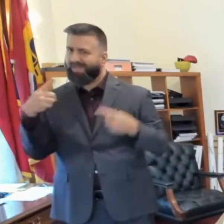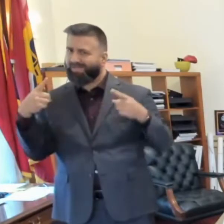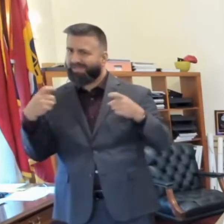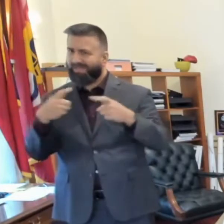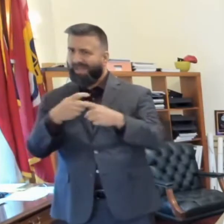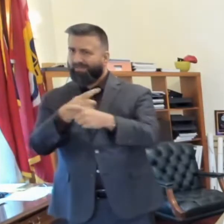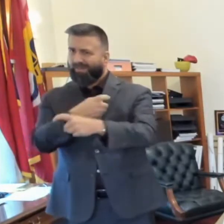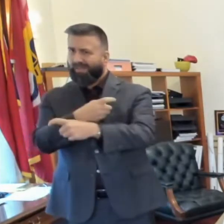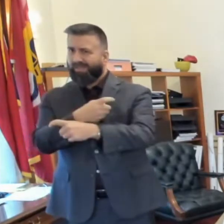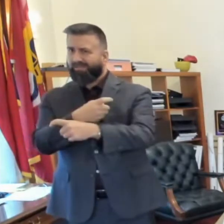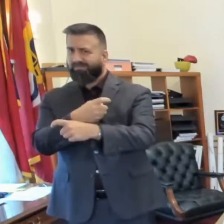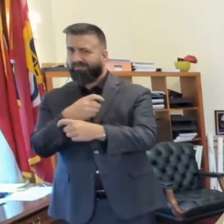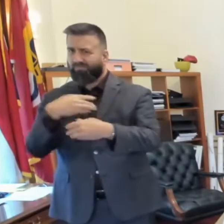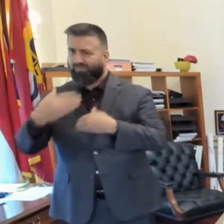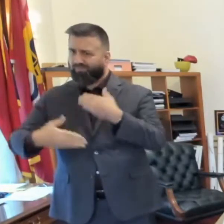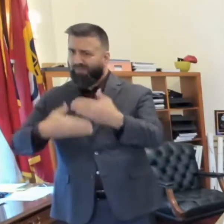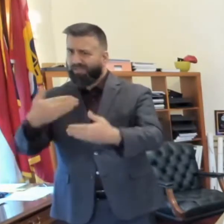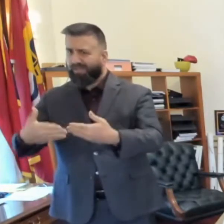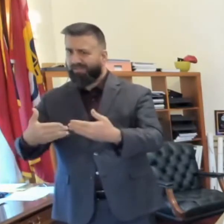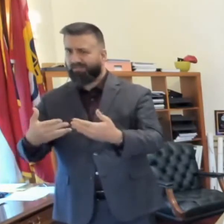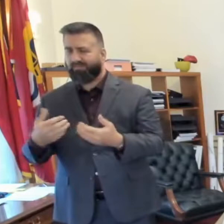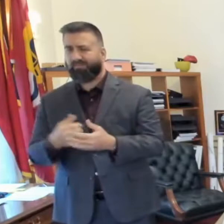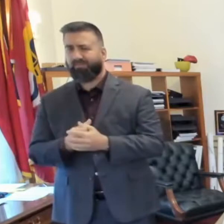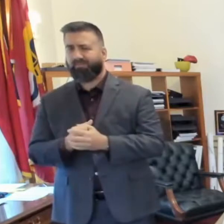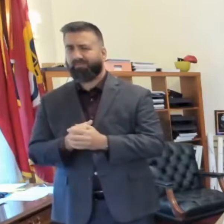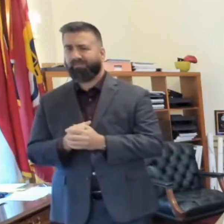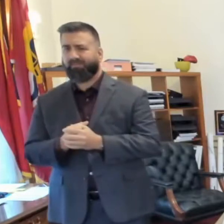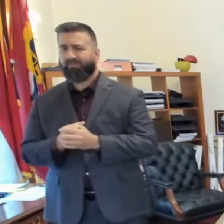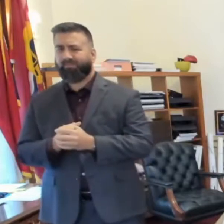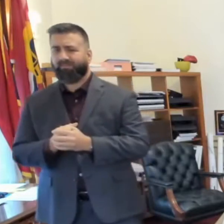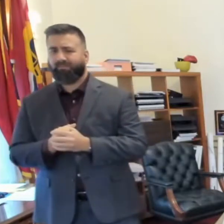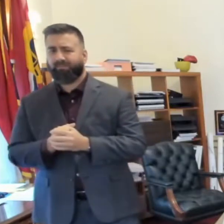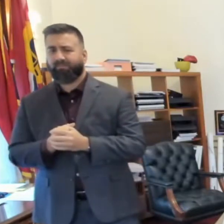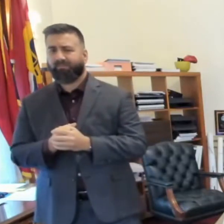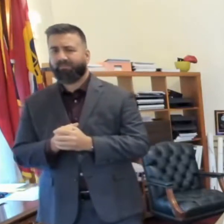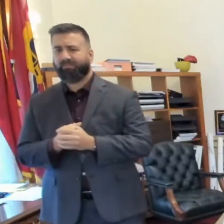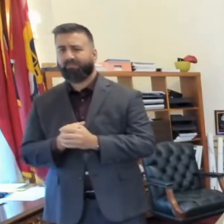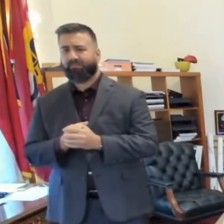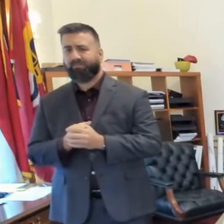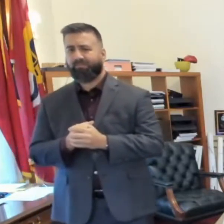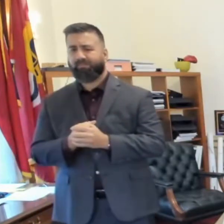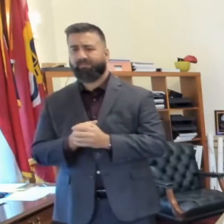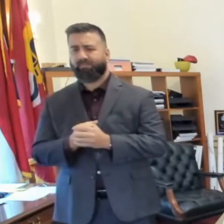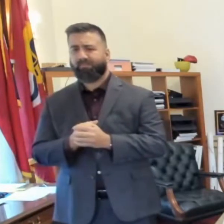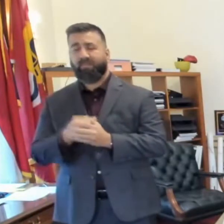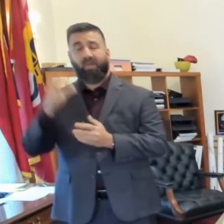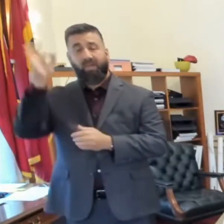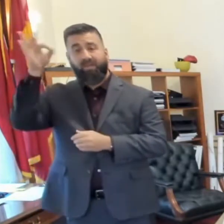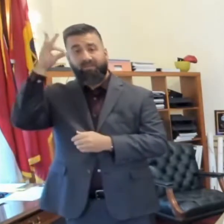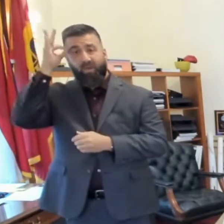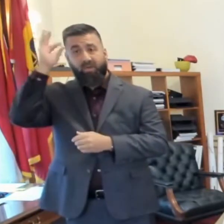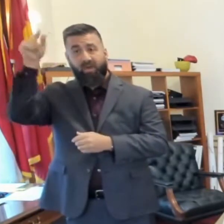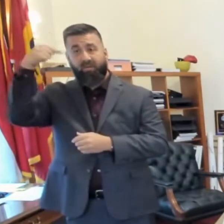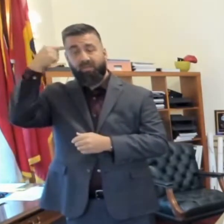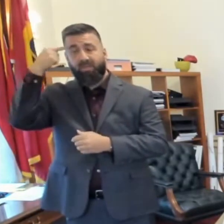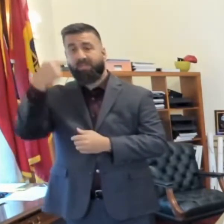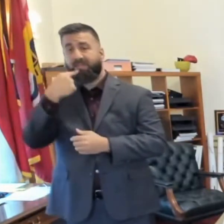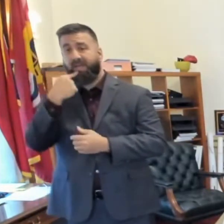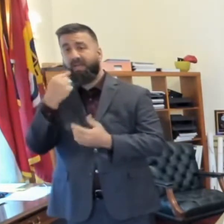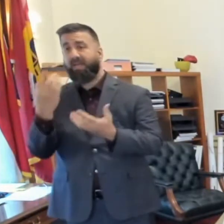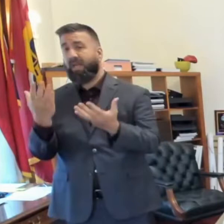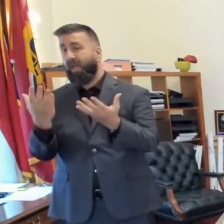complicated logistics situation. The federal government said that they wanted to